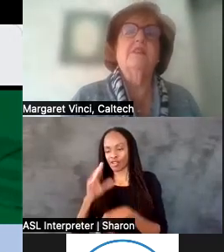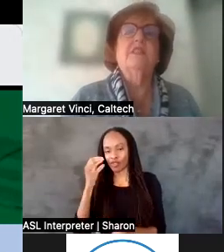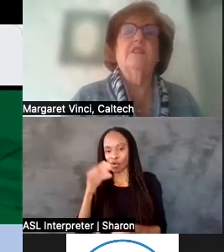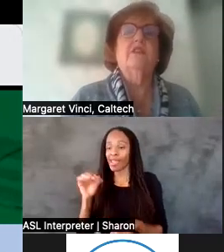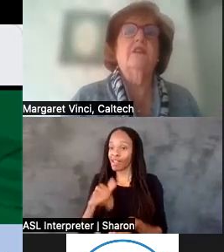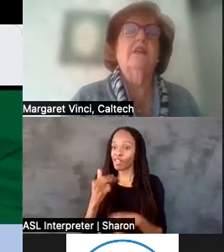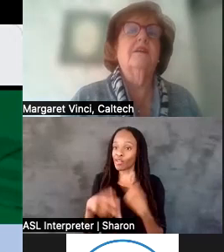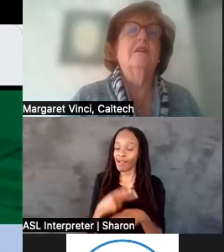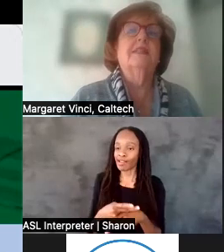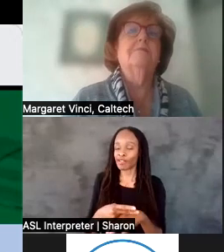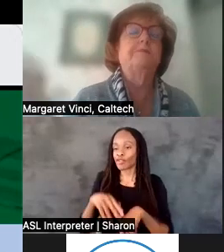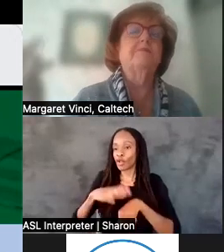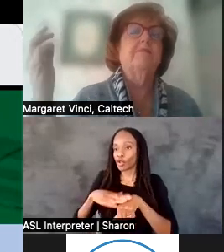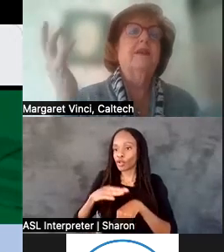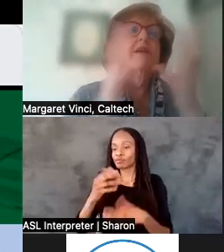alerts, such as your